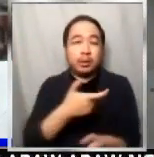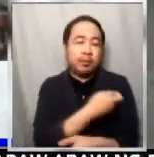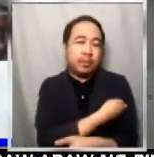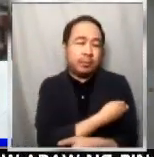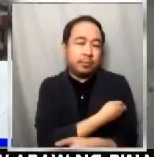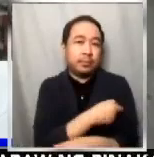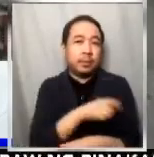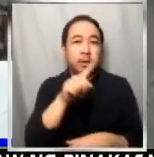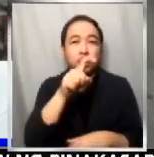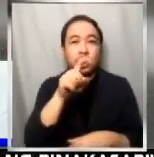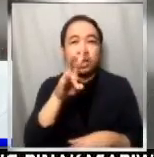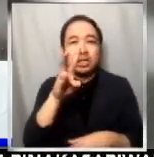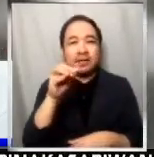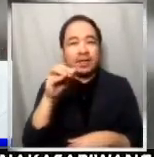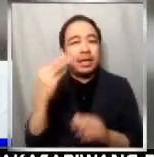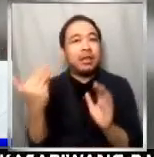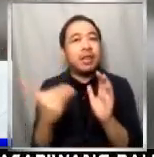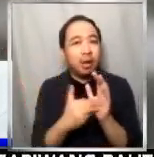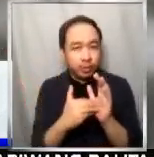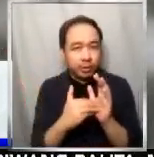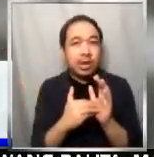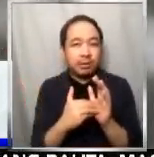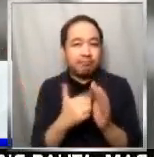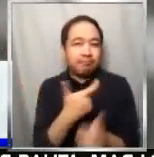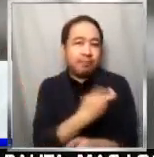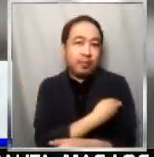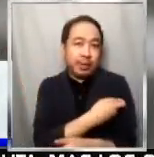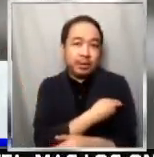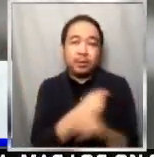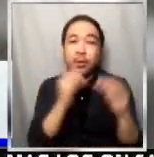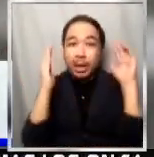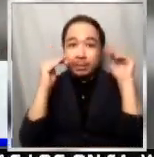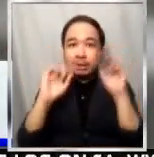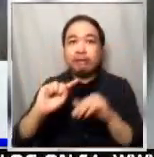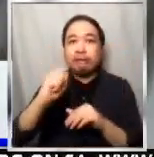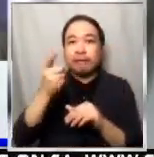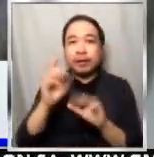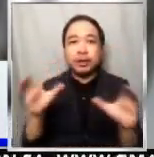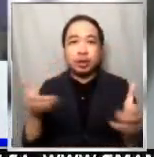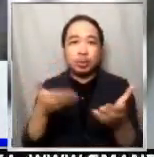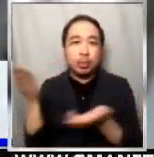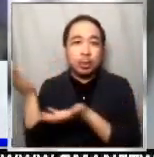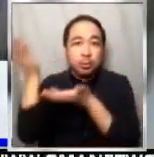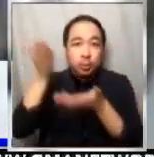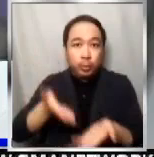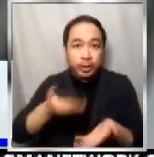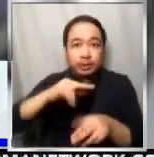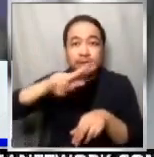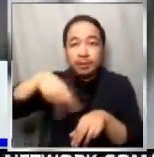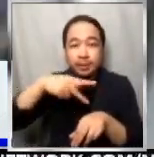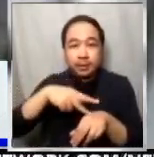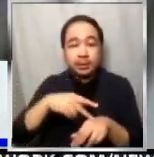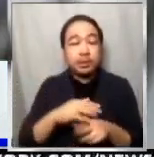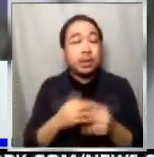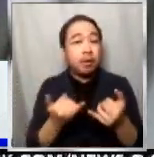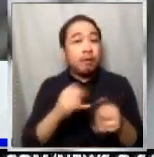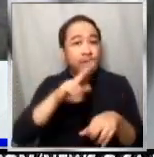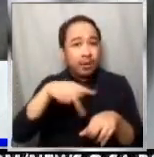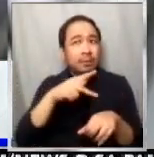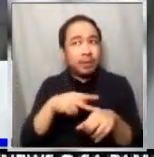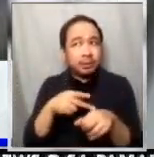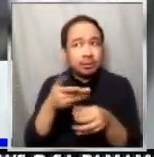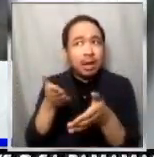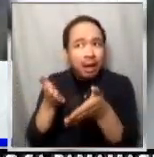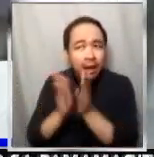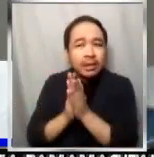117,000 doses ang inaasahang unang batch ng Pfizer vaccines na darating sa bansa. Nag-request na rin ang Pilipinas ng dagdag na